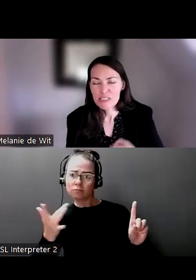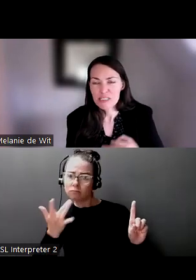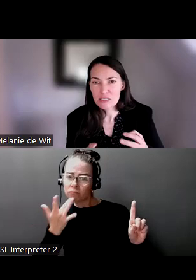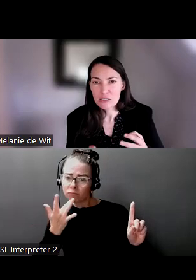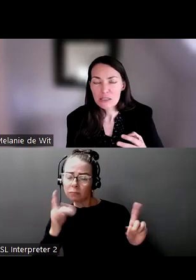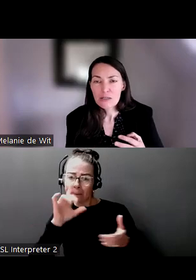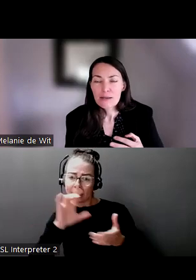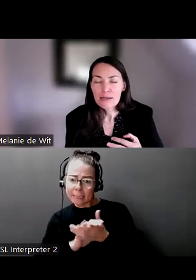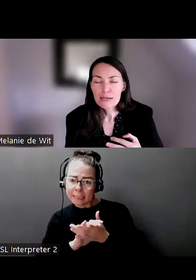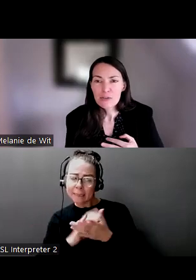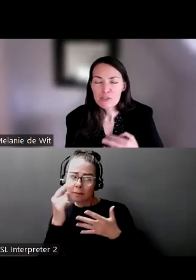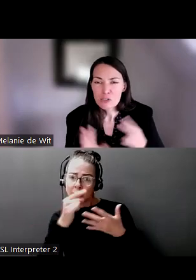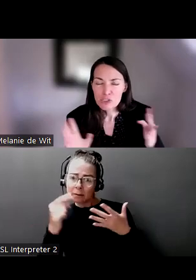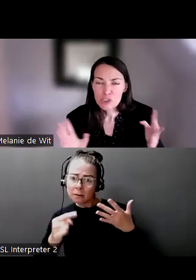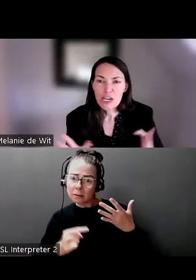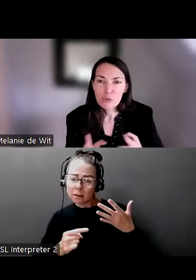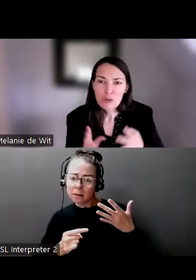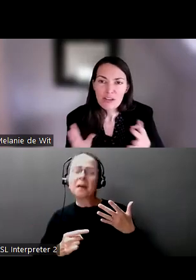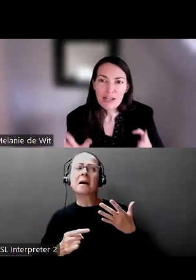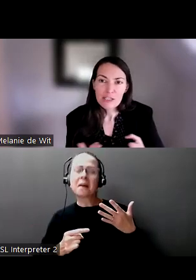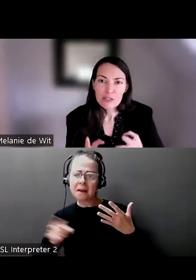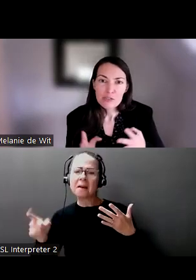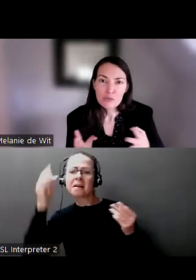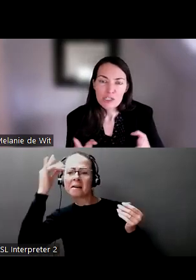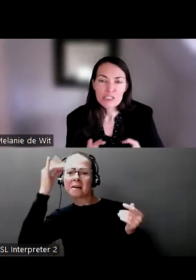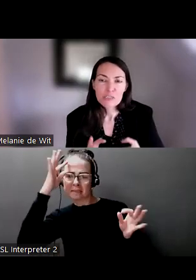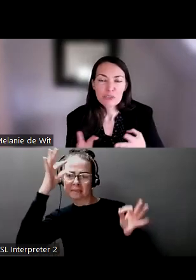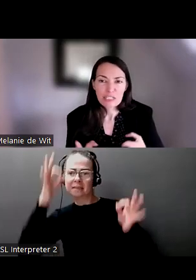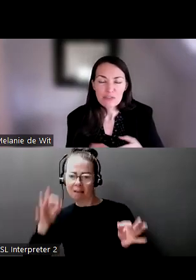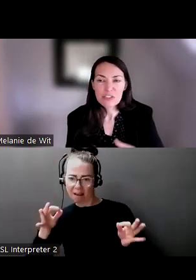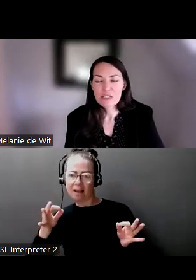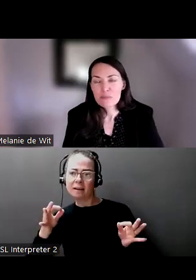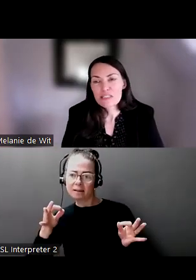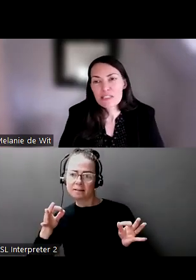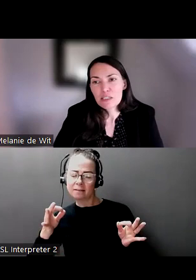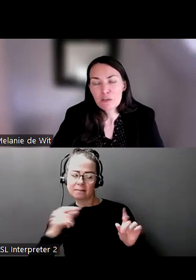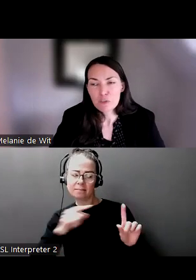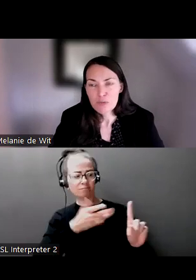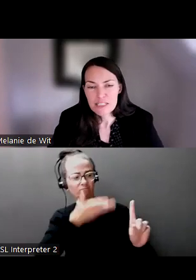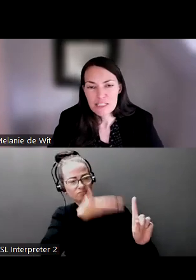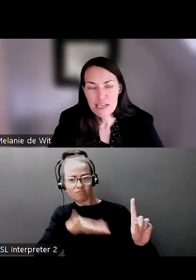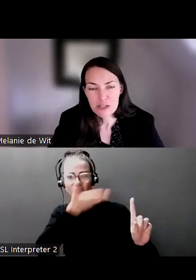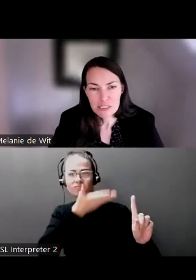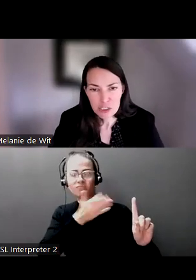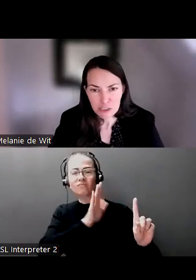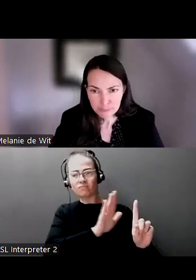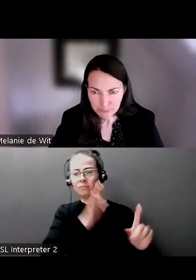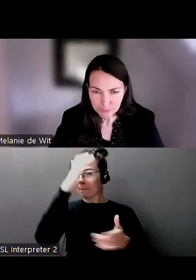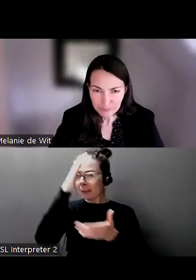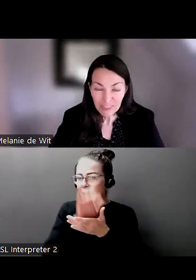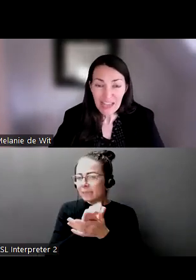So still, those general values, wishes, beliefs still influence the care